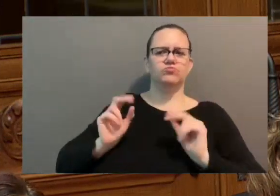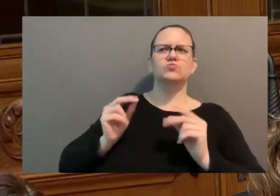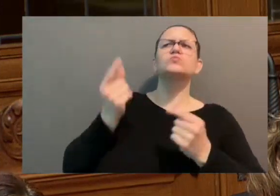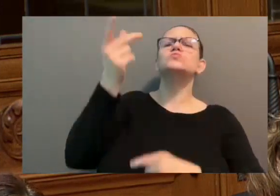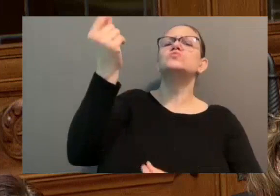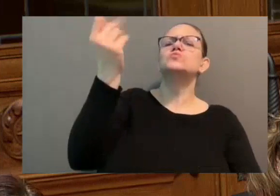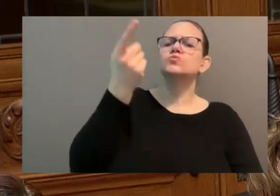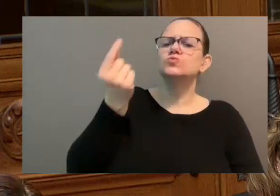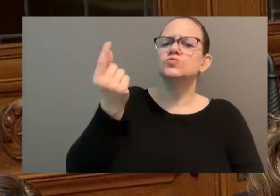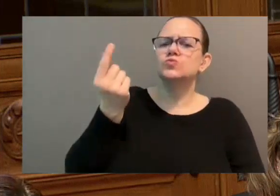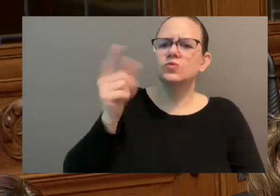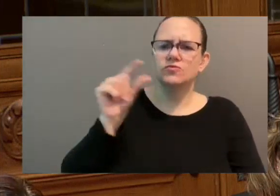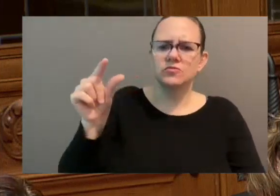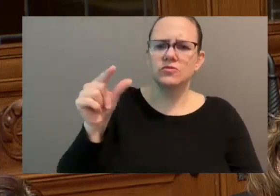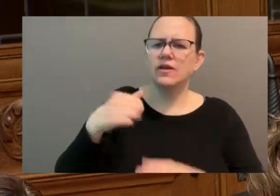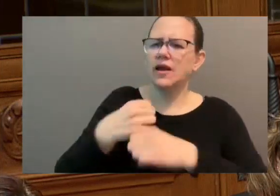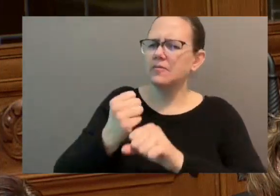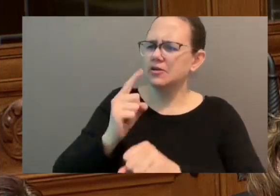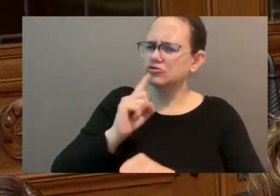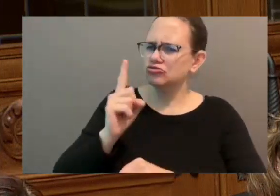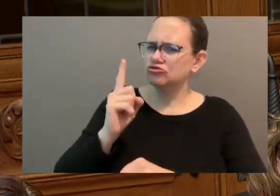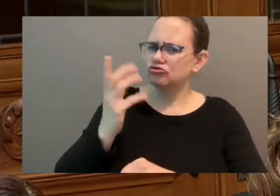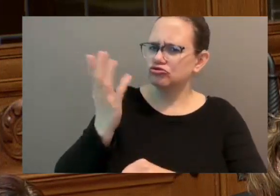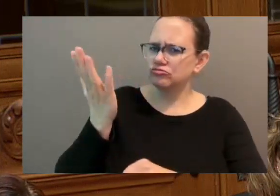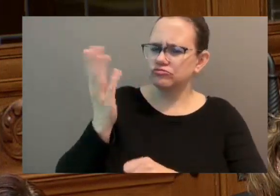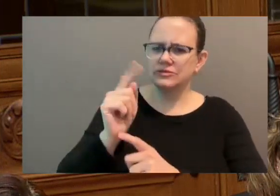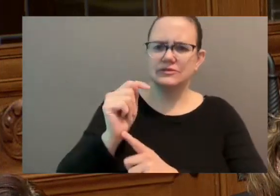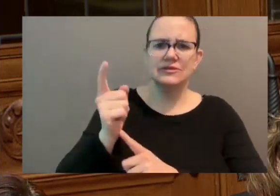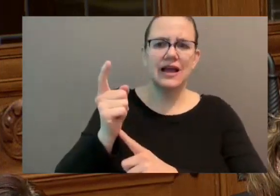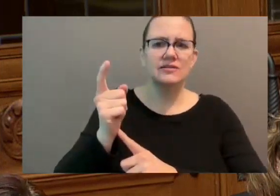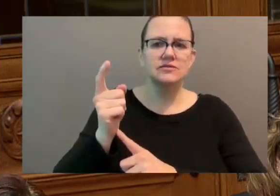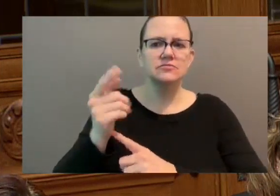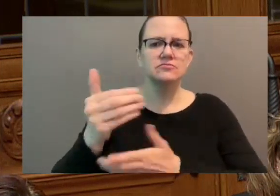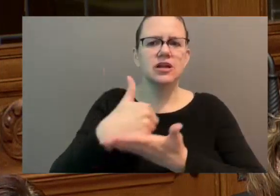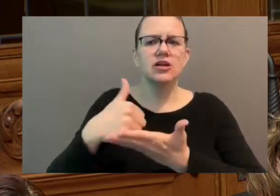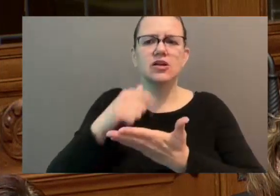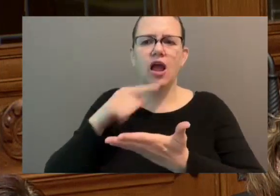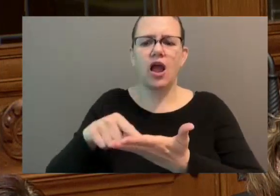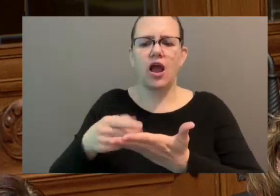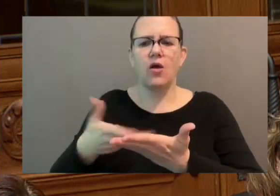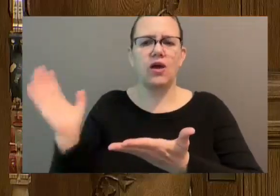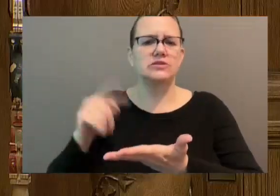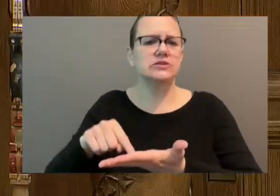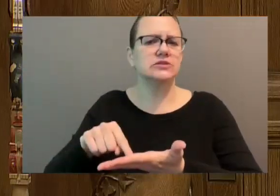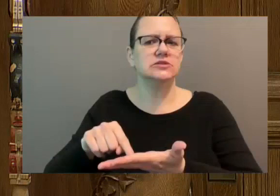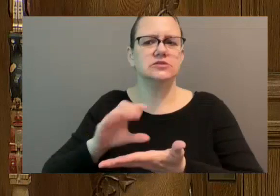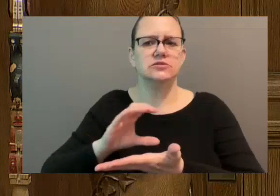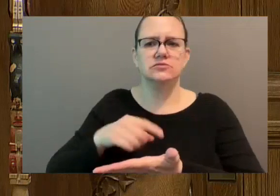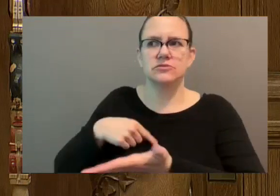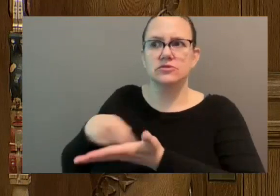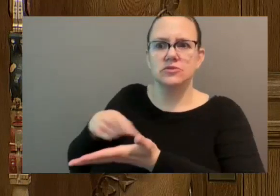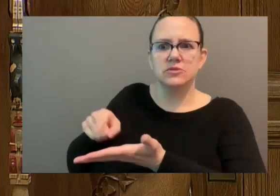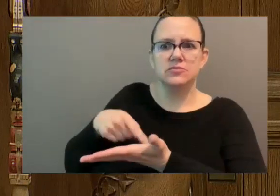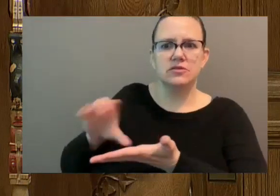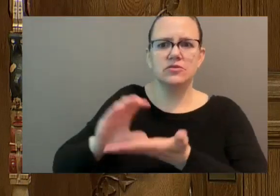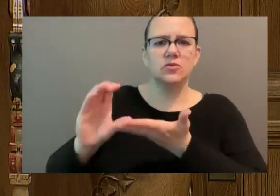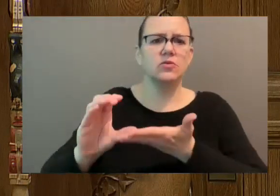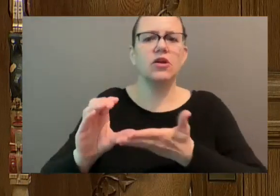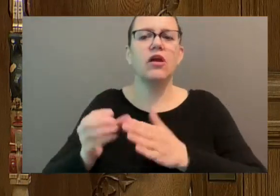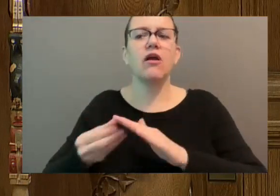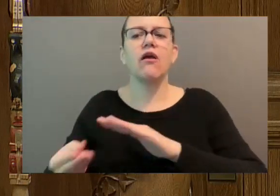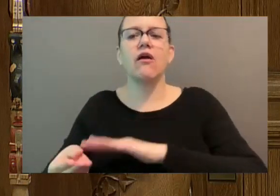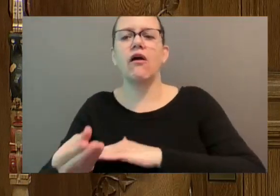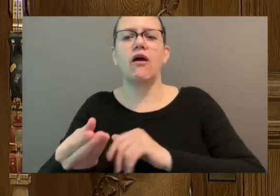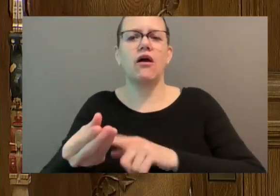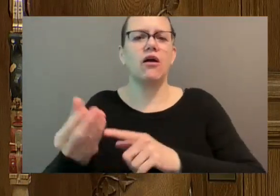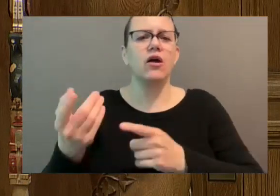this NDP government and its consultants and its grifters?